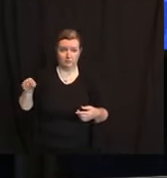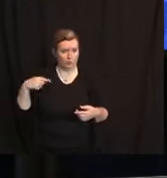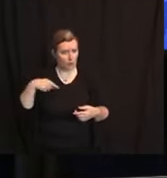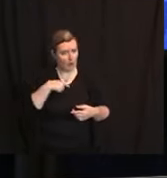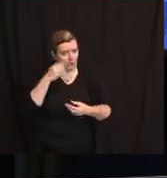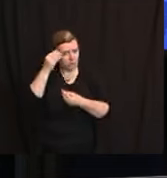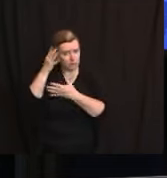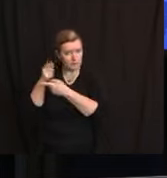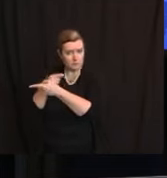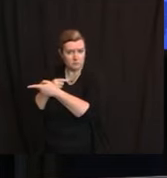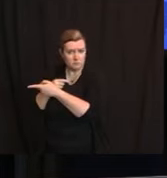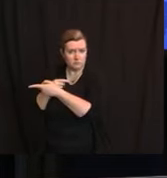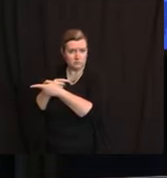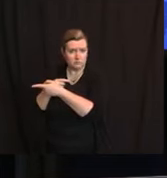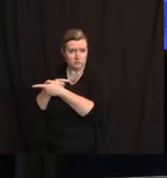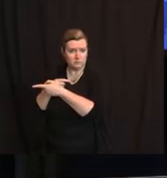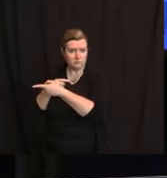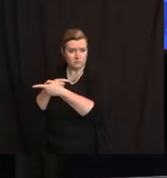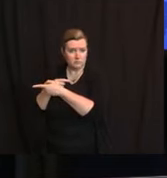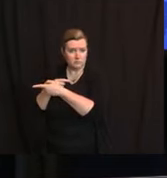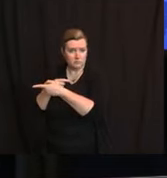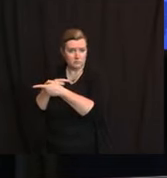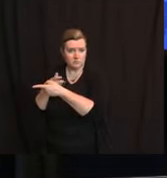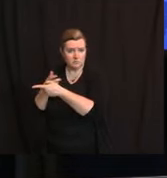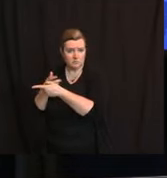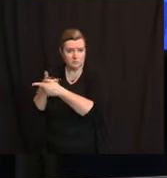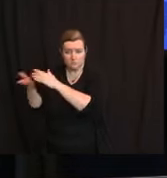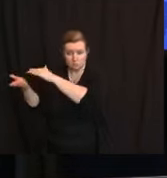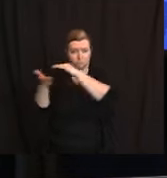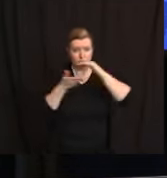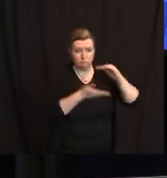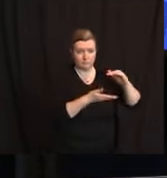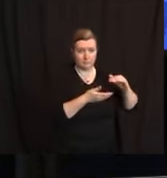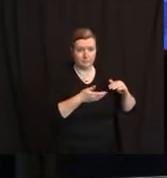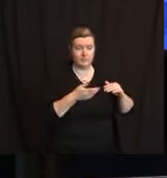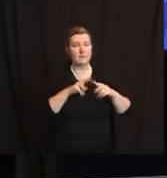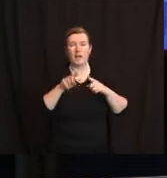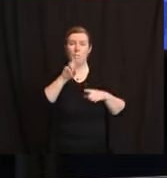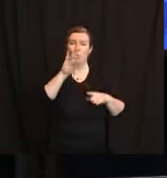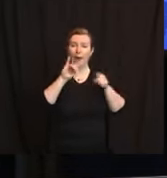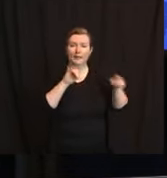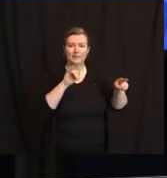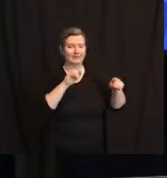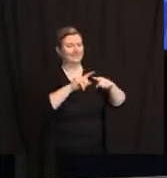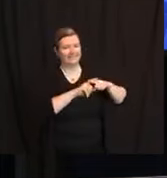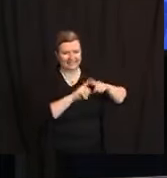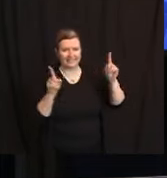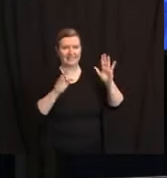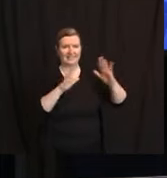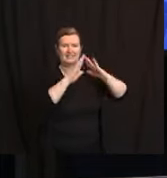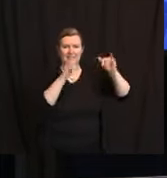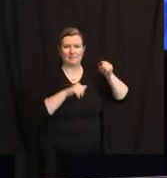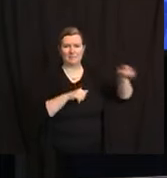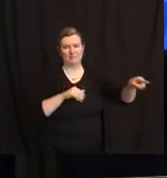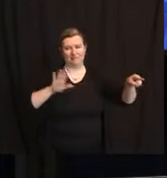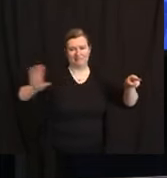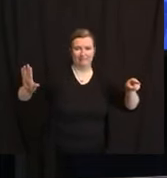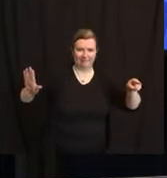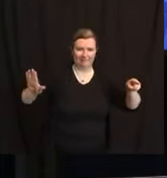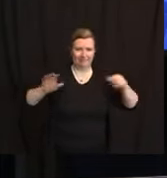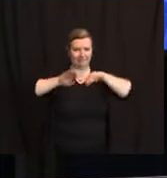control. We don't have that same luxury with the unemployment system, because we're made by the federal government to store data going back to the